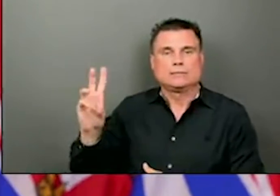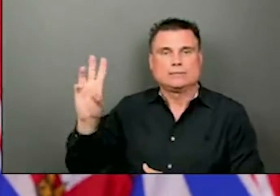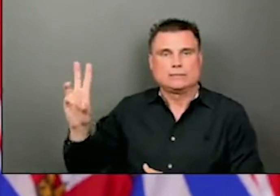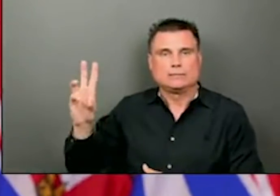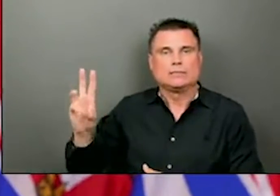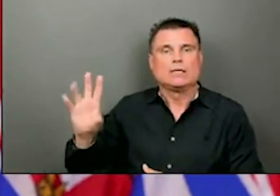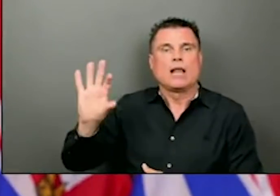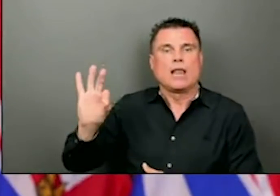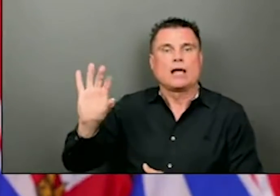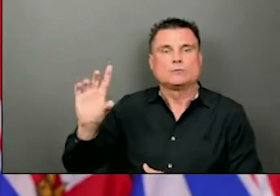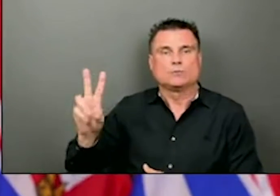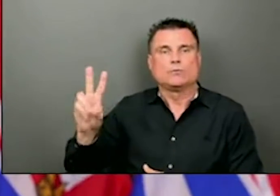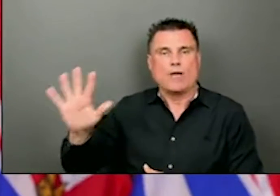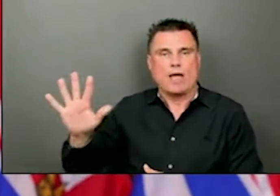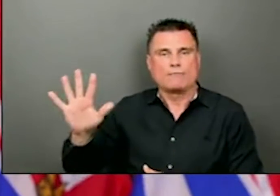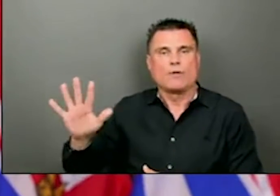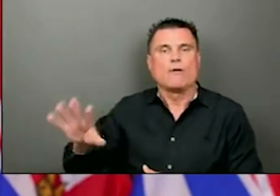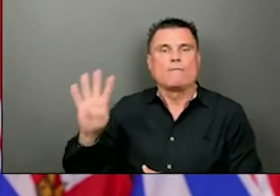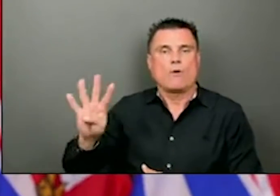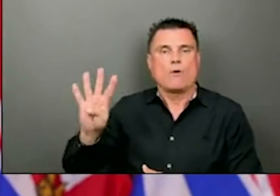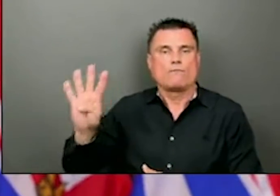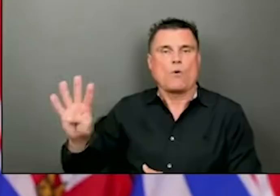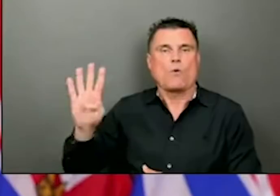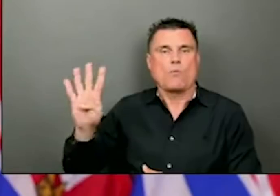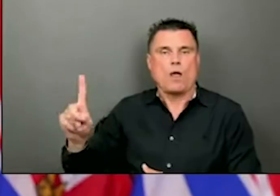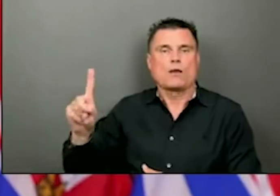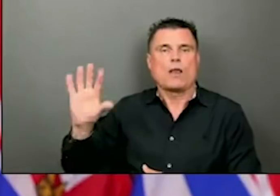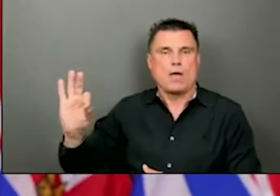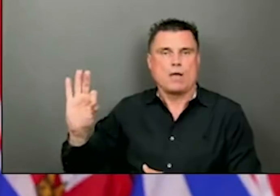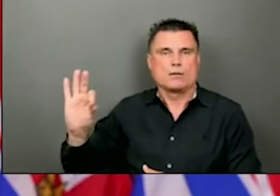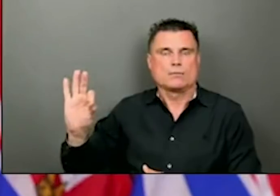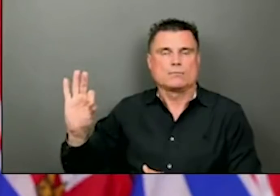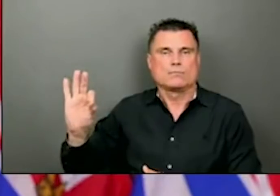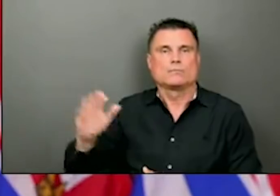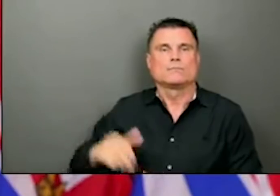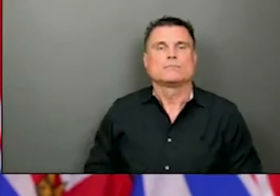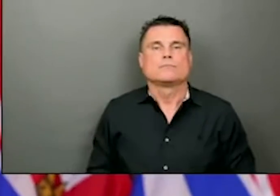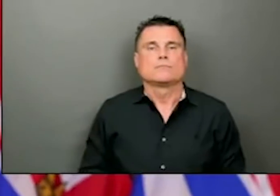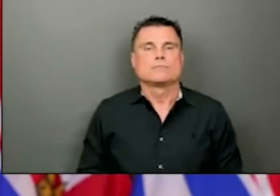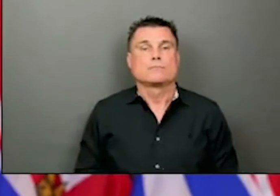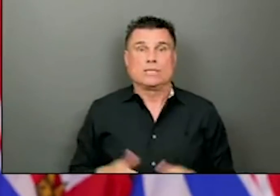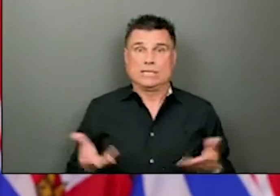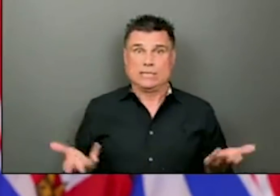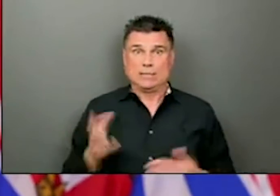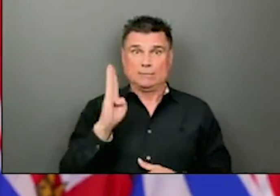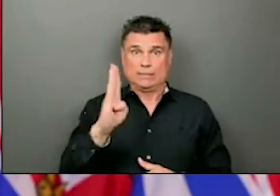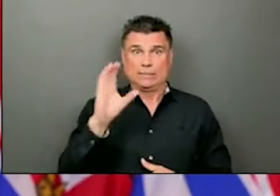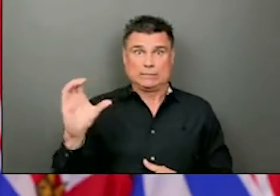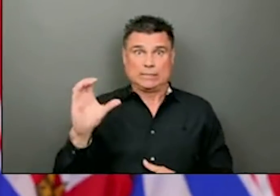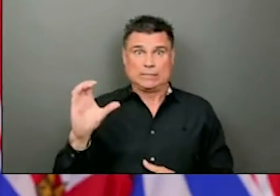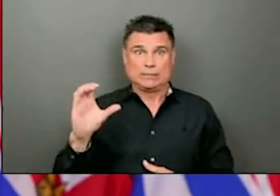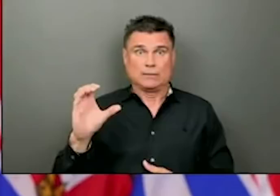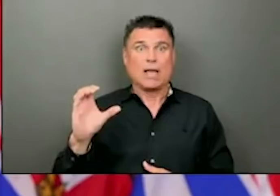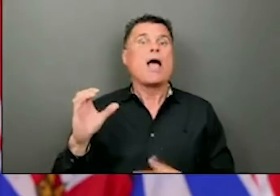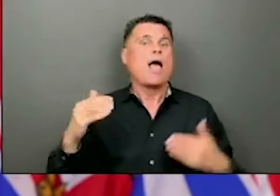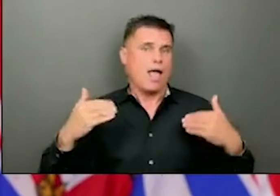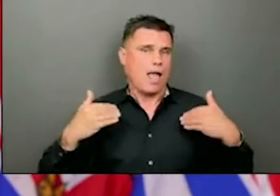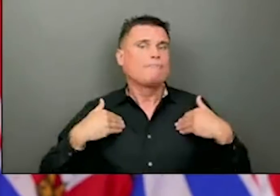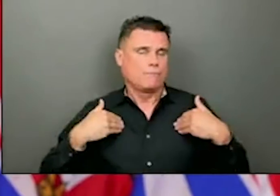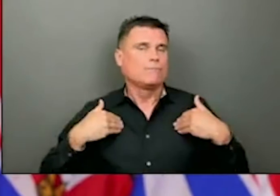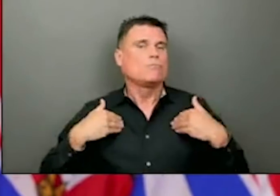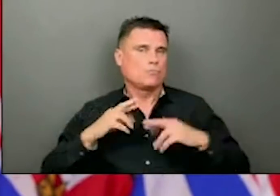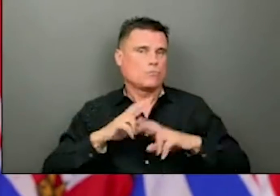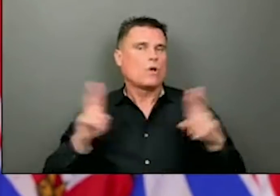1-866-925-4419. With MBC, the CUAS Crisis Line Society provides First Nations and Indigenous-specific crisis line available 24 hours a